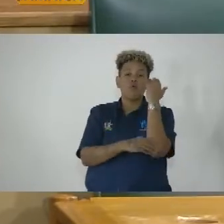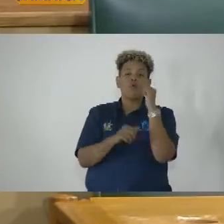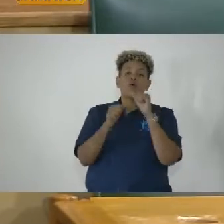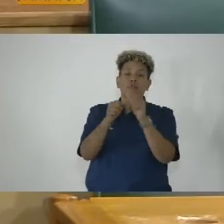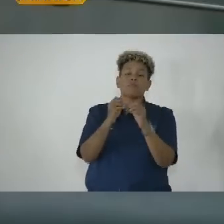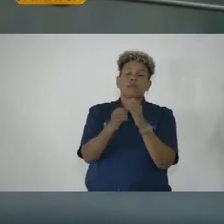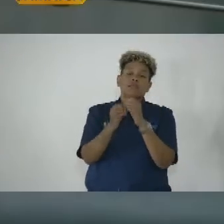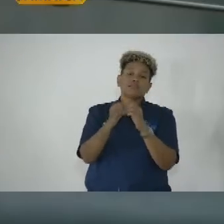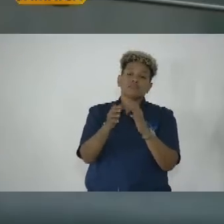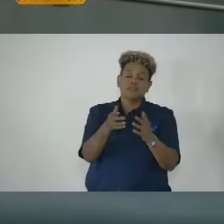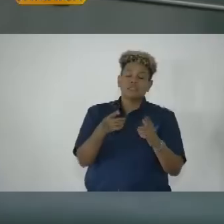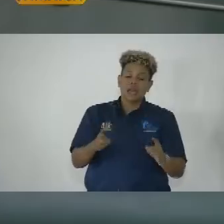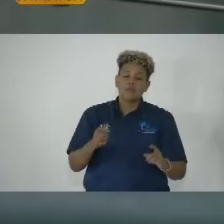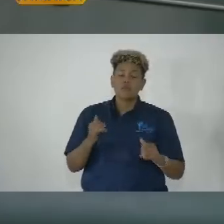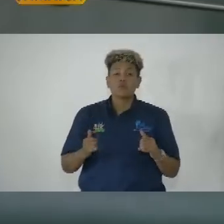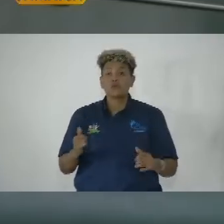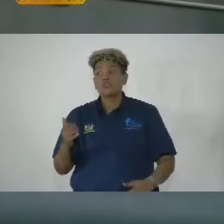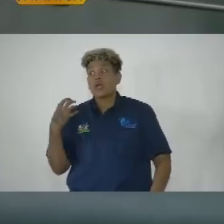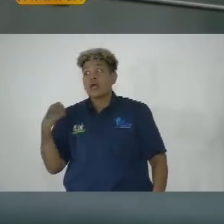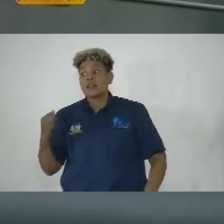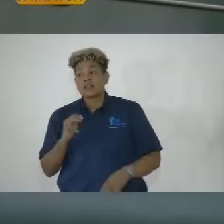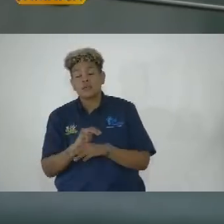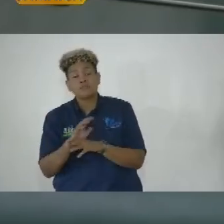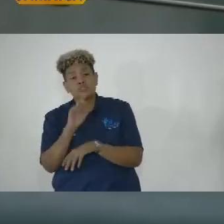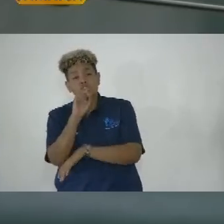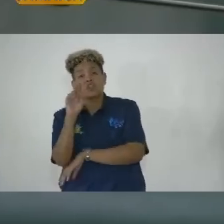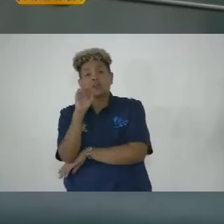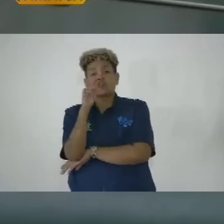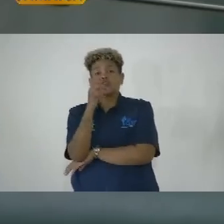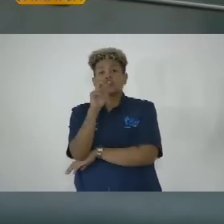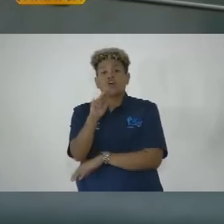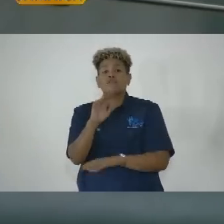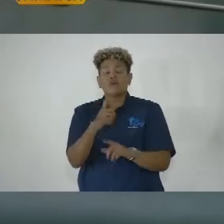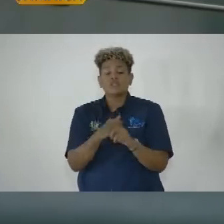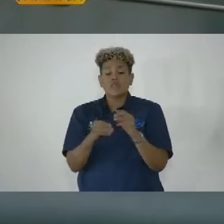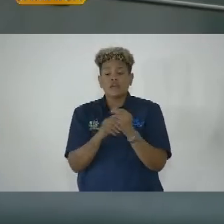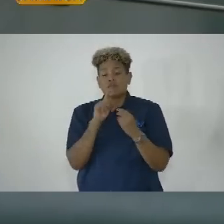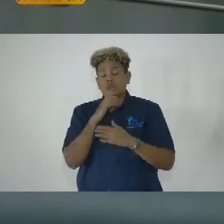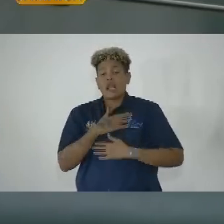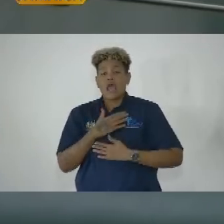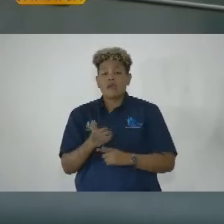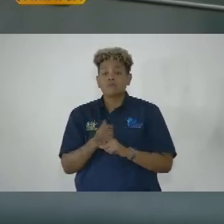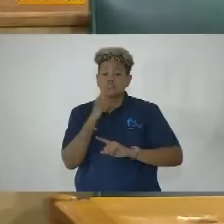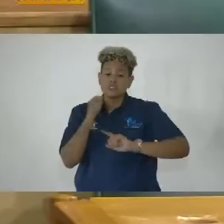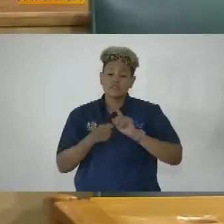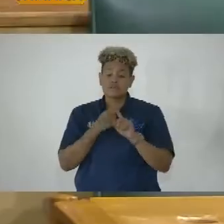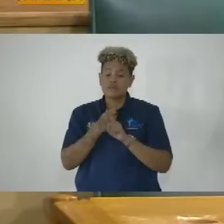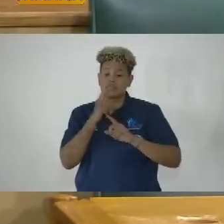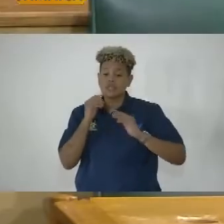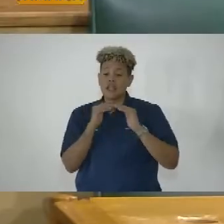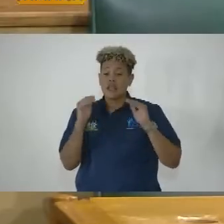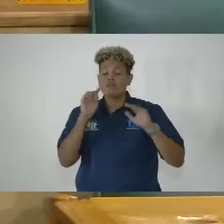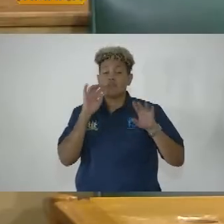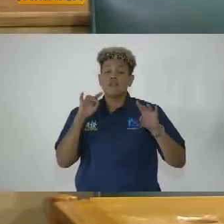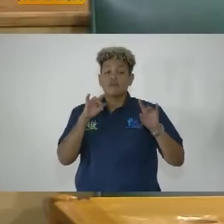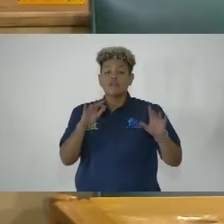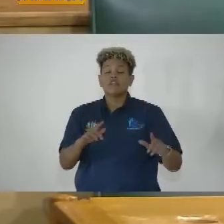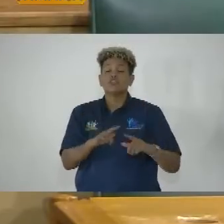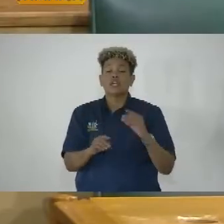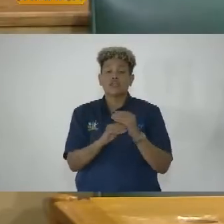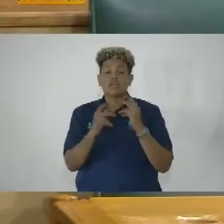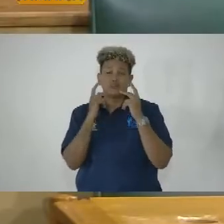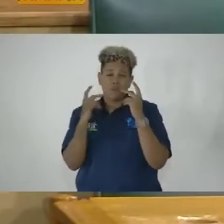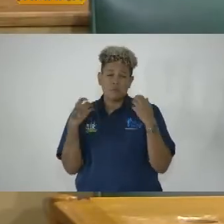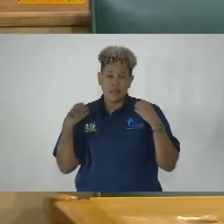maintenance, which Health Minister Dr. Christopher Tufton admits affects the level of efficiency in the public